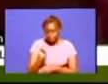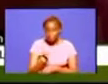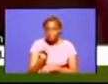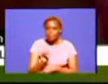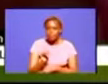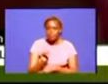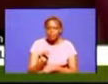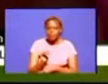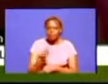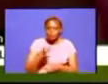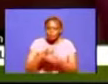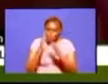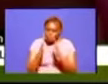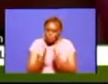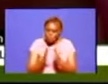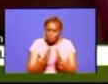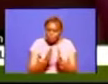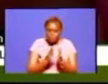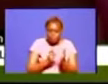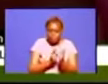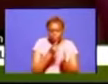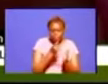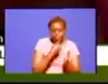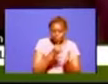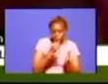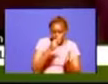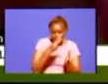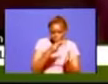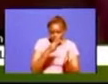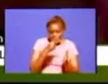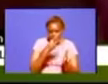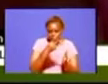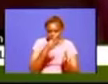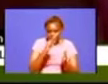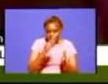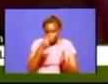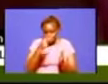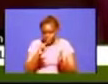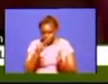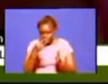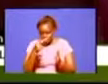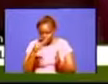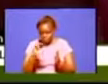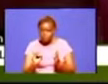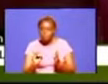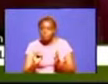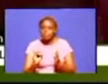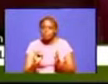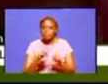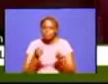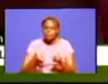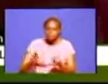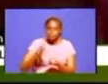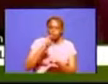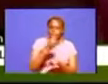informal workers paid 350 in a monthly contribution before the late I increased to